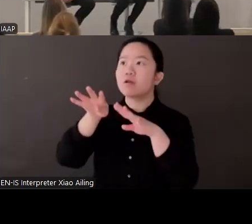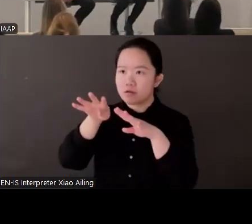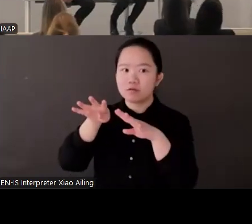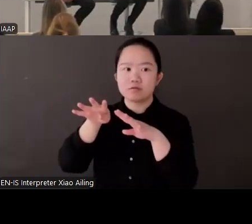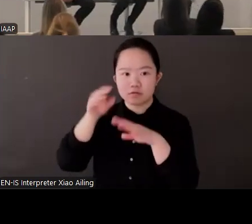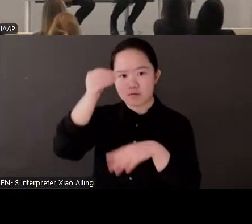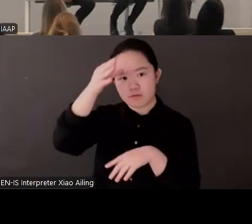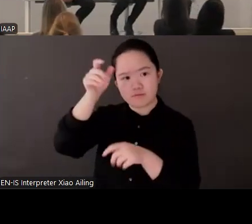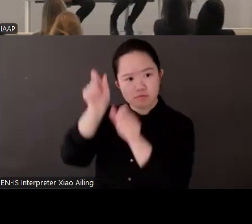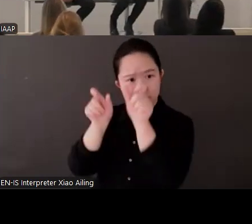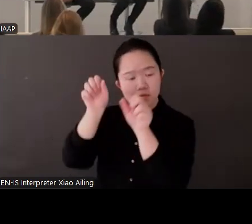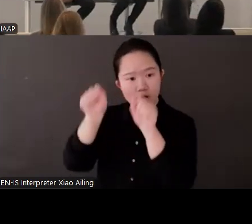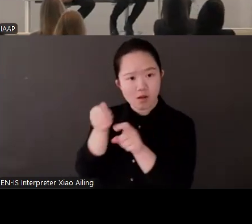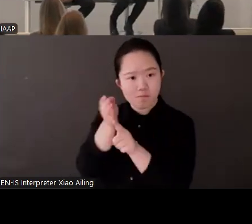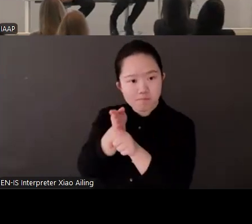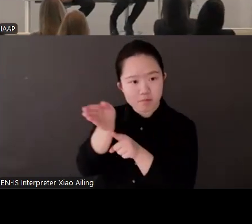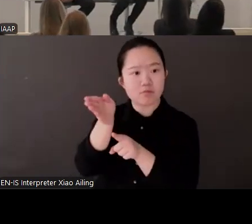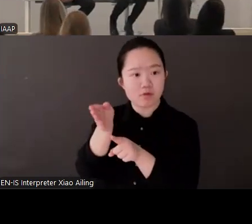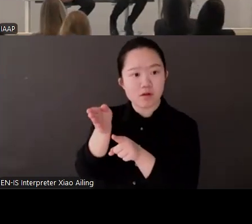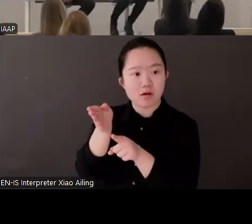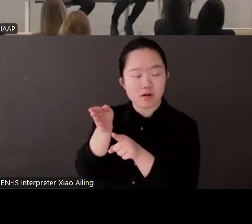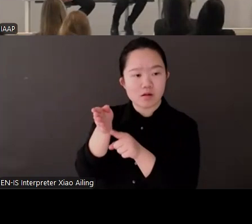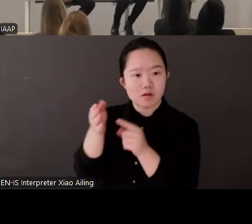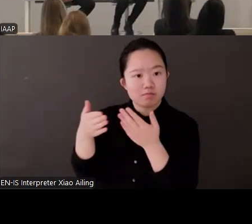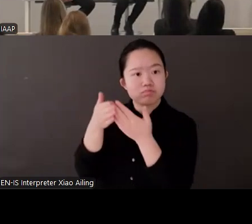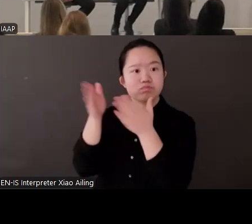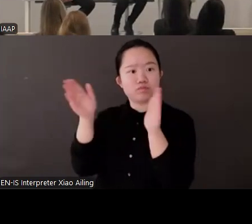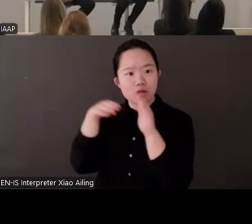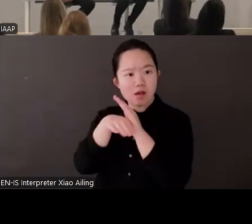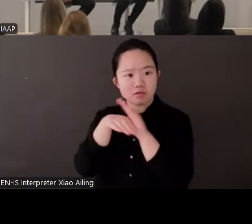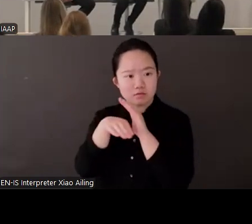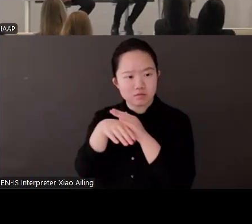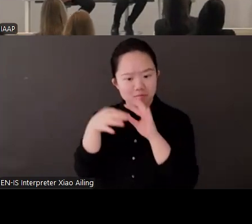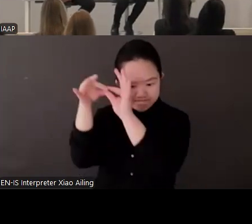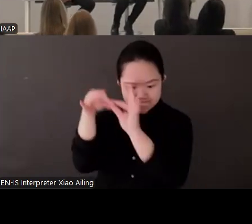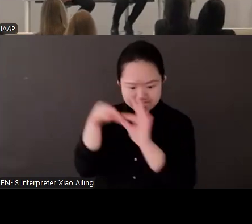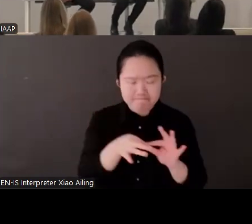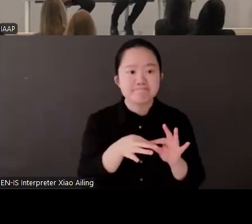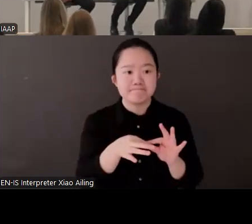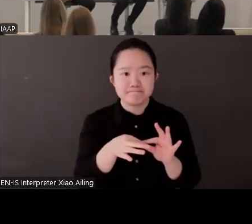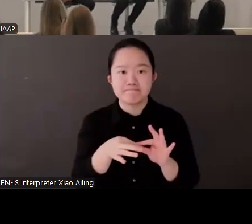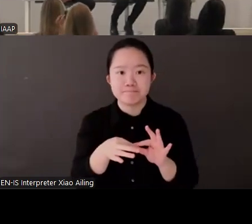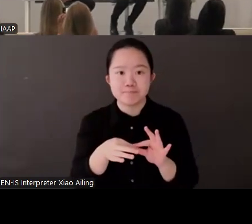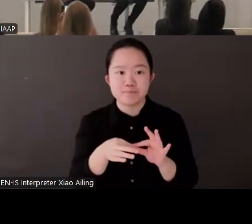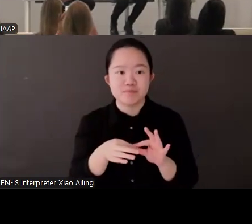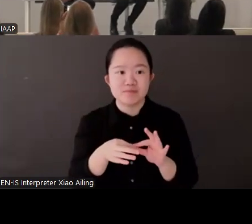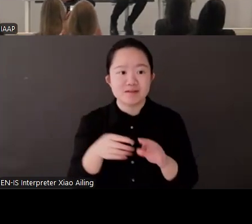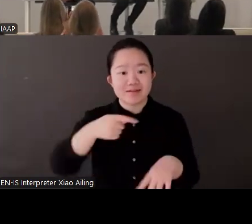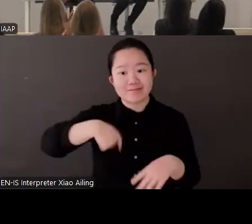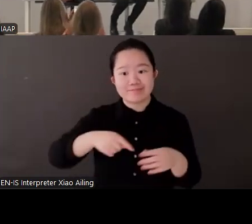to do whenever they want, because we have a team